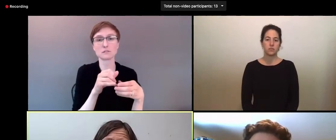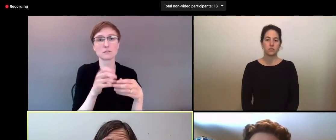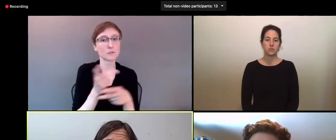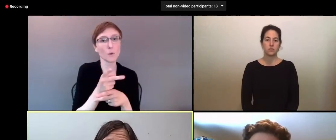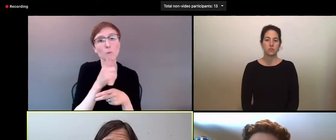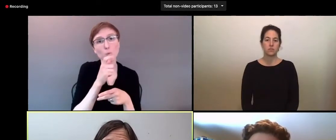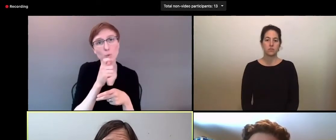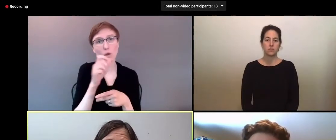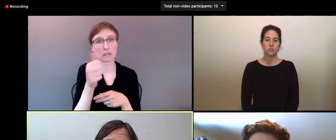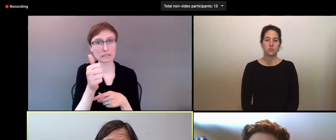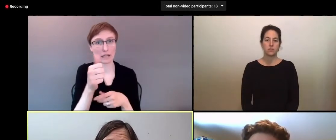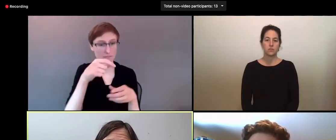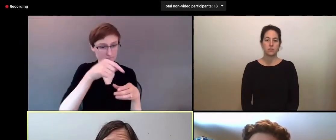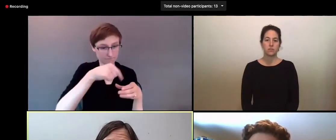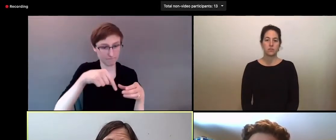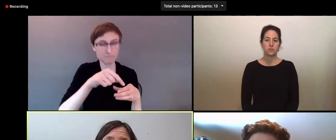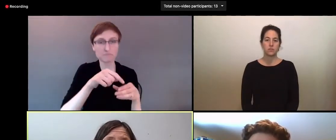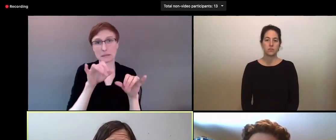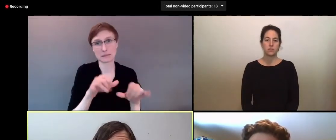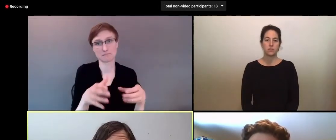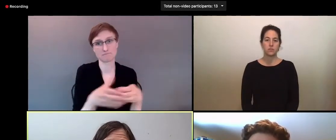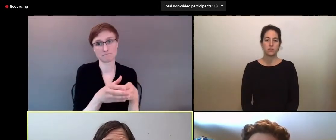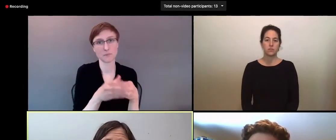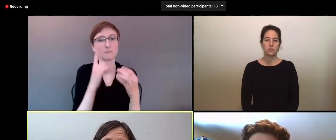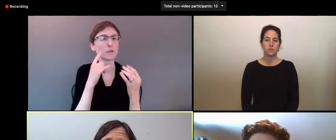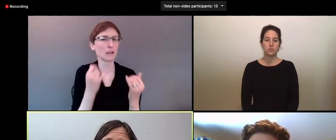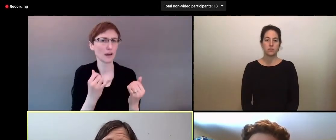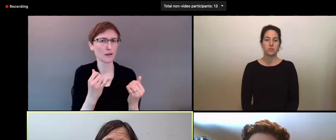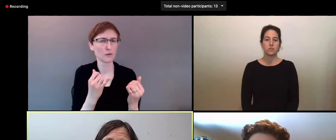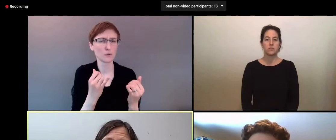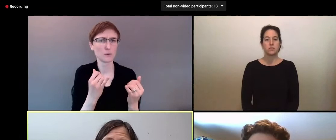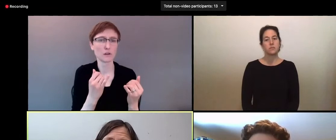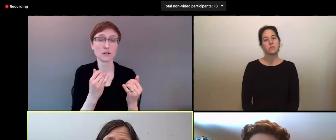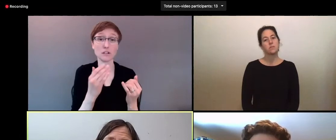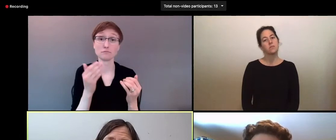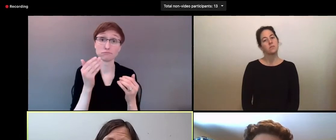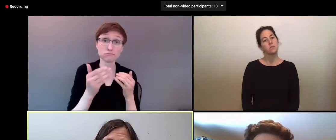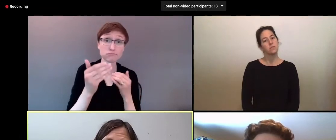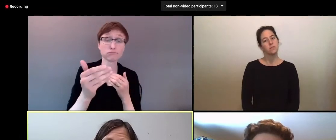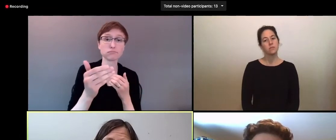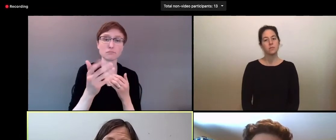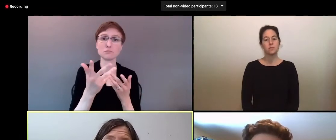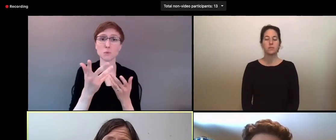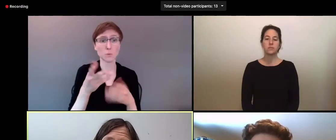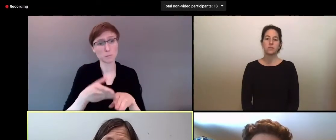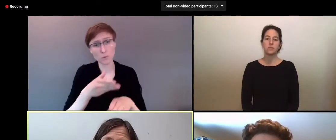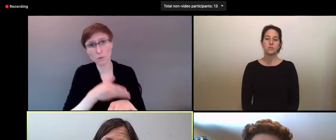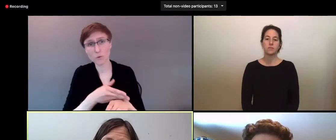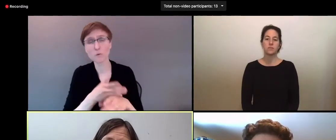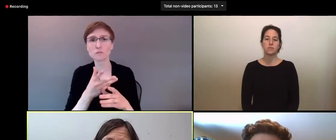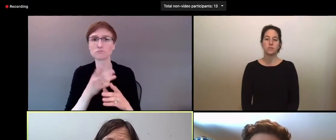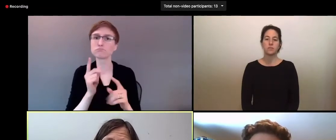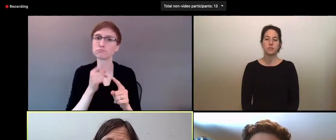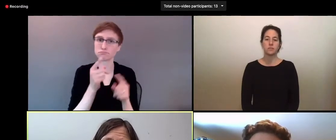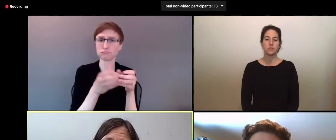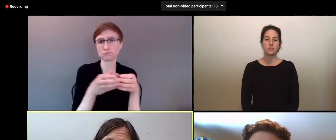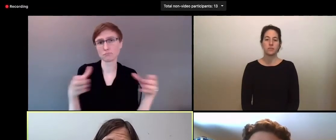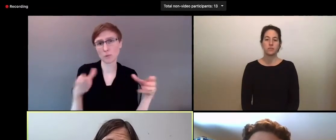circle for now. Again, I hope we can continue to progress, and this is a cautious step